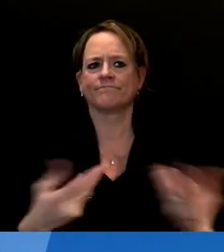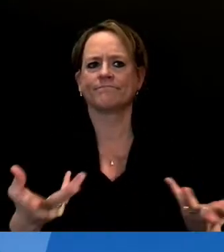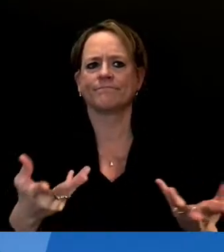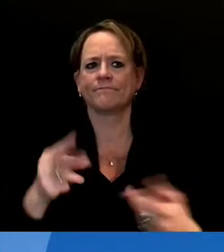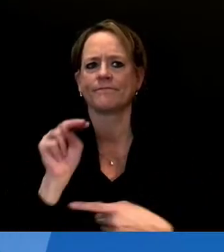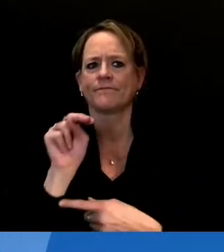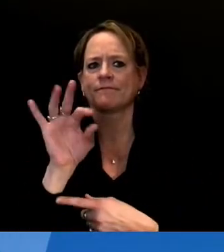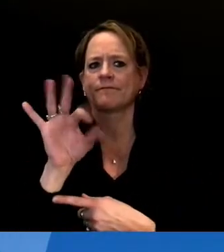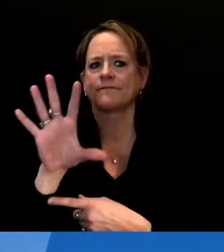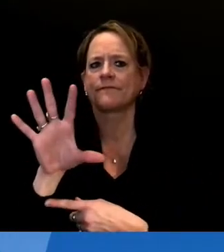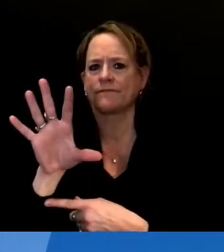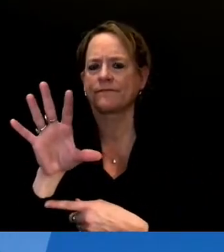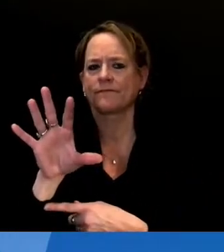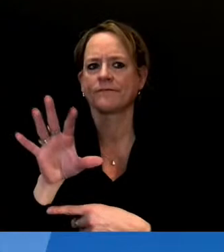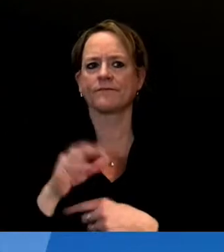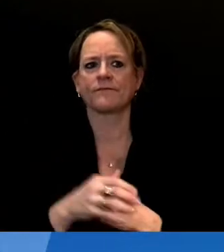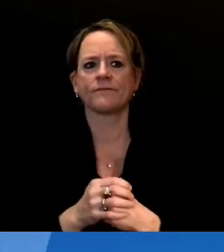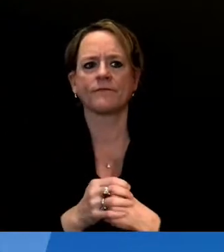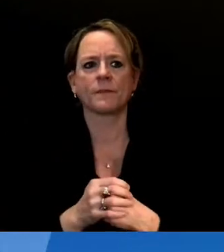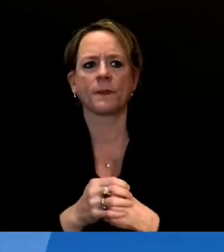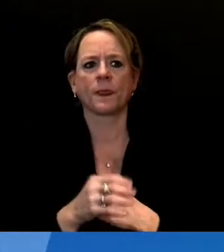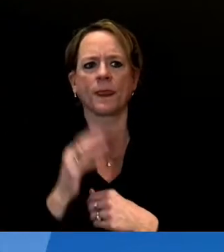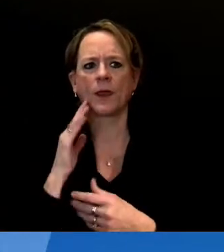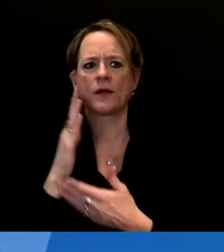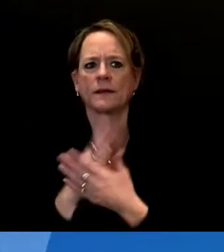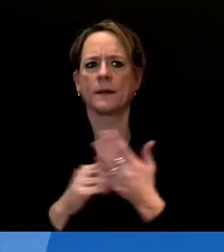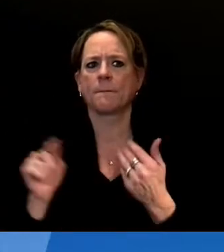centers could run out today or tomorrow.